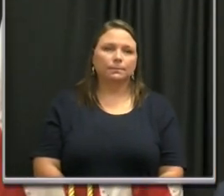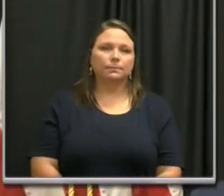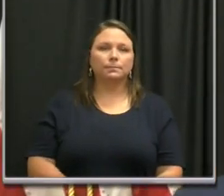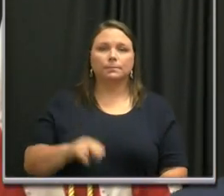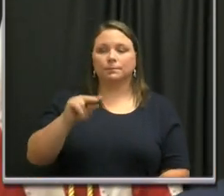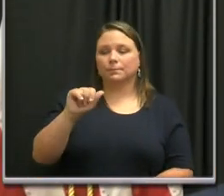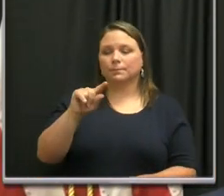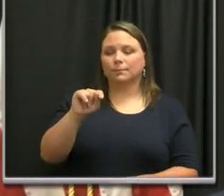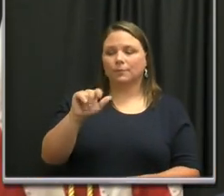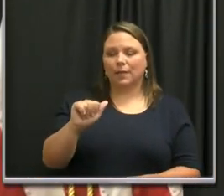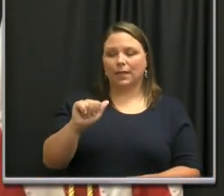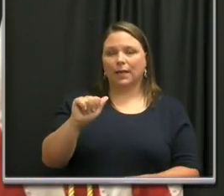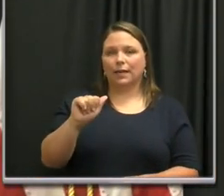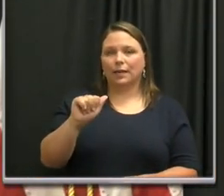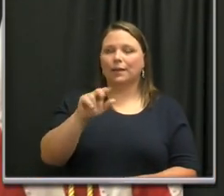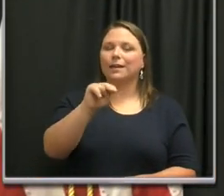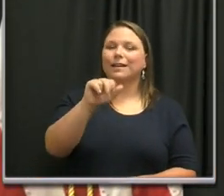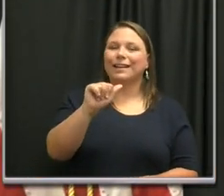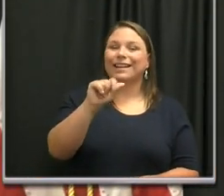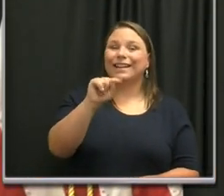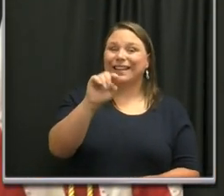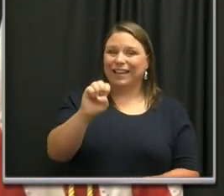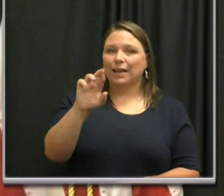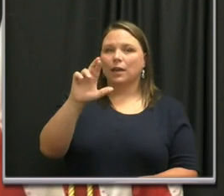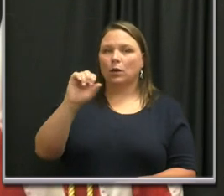Nate Rao at the Tennessee Lookout. Nate.